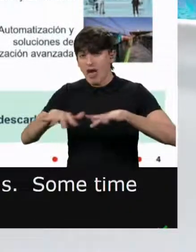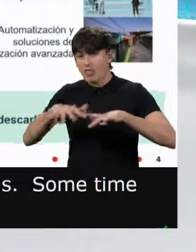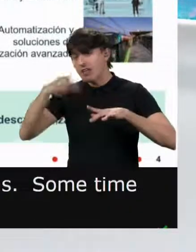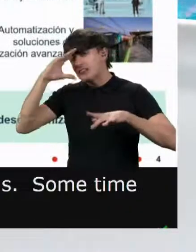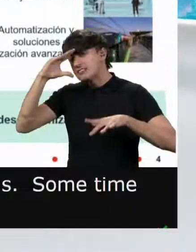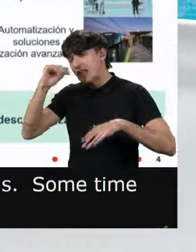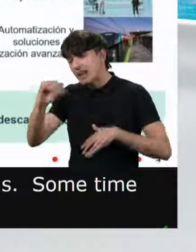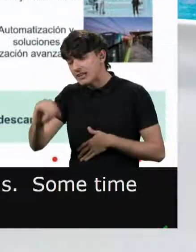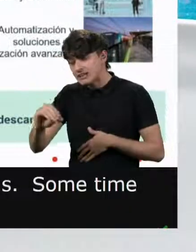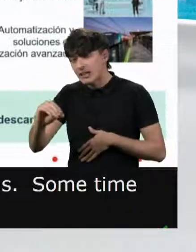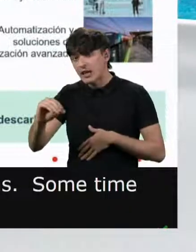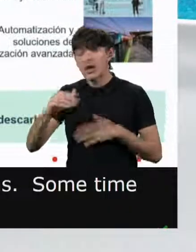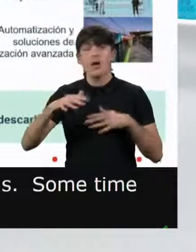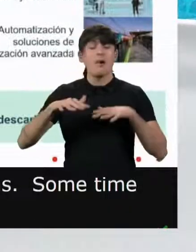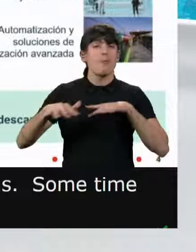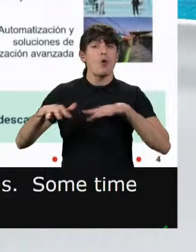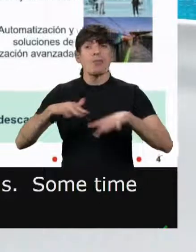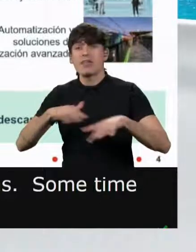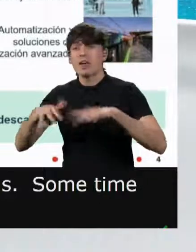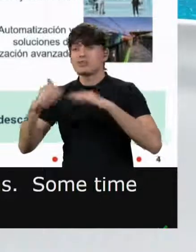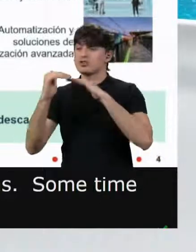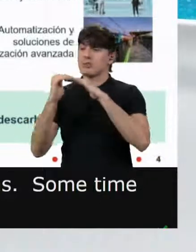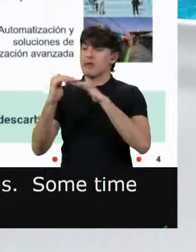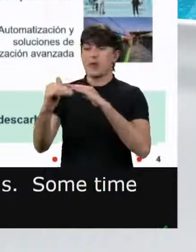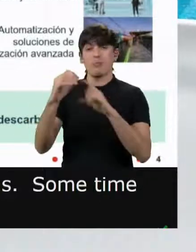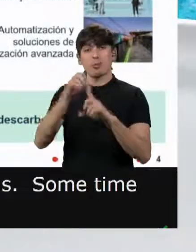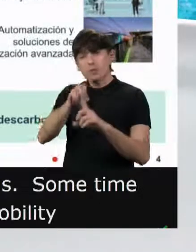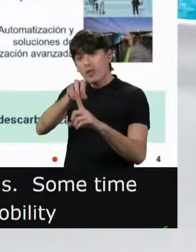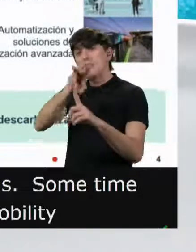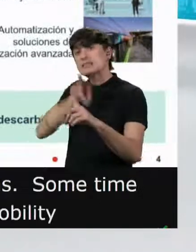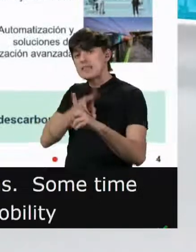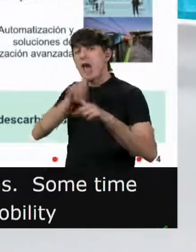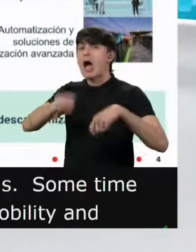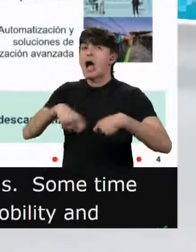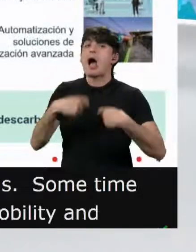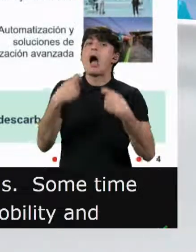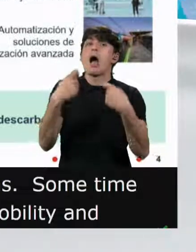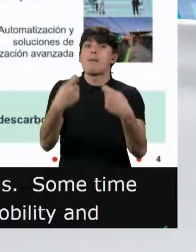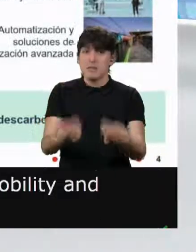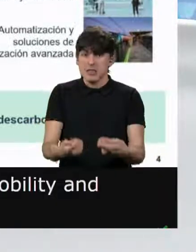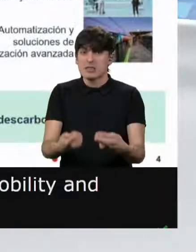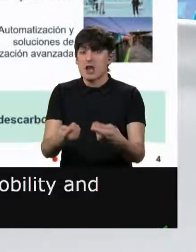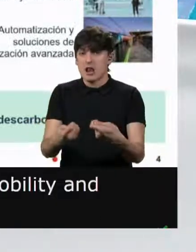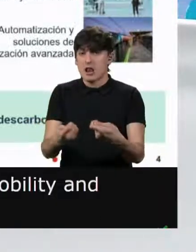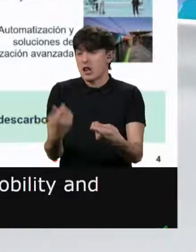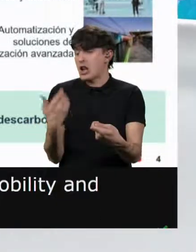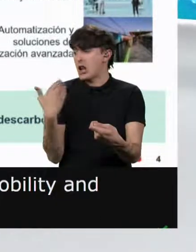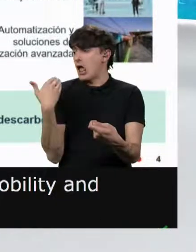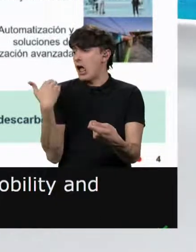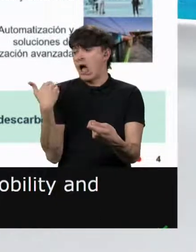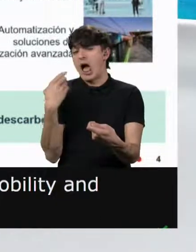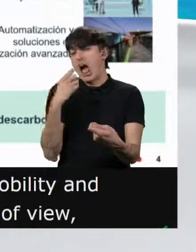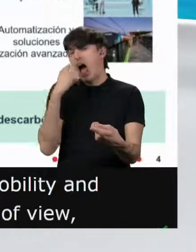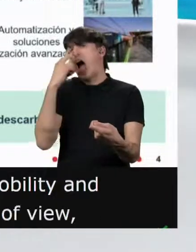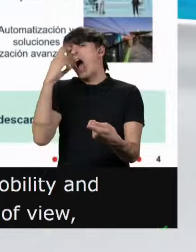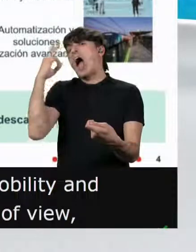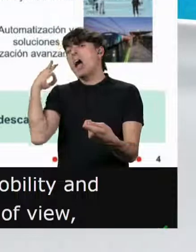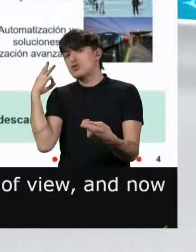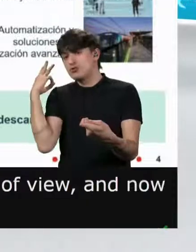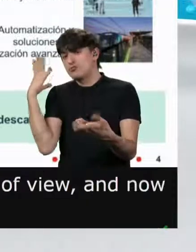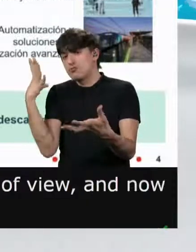intelligent or smart mobility and sustainable mobility from an environmental point of view. And now we've added in the recent